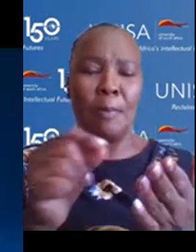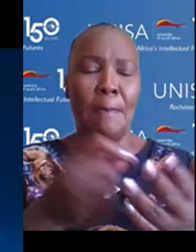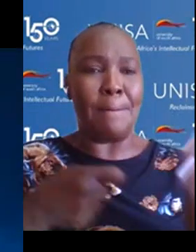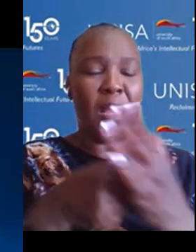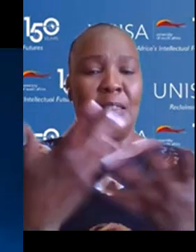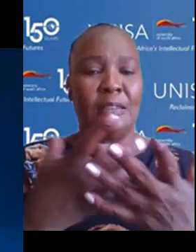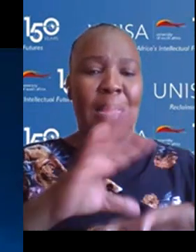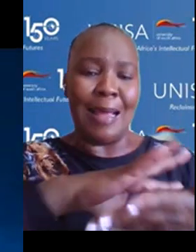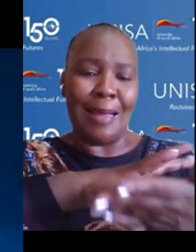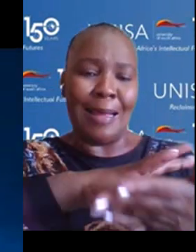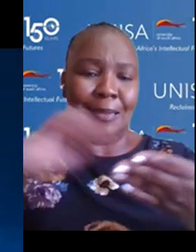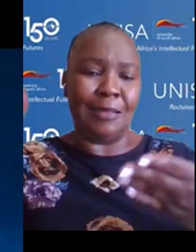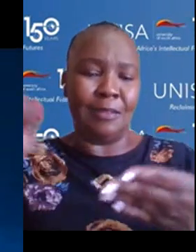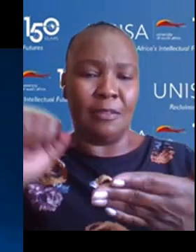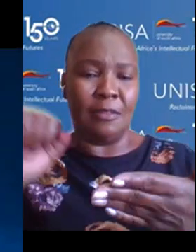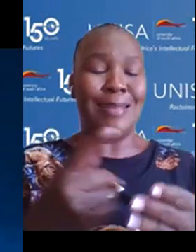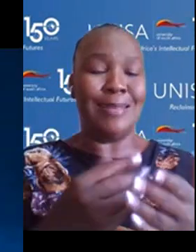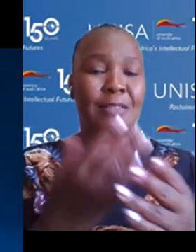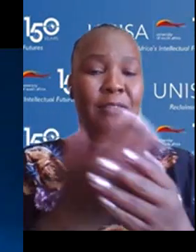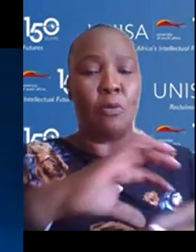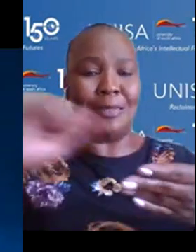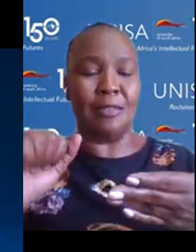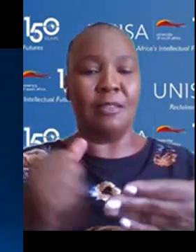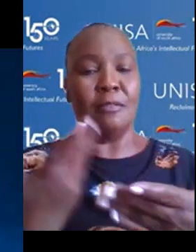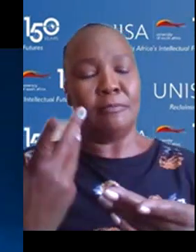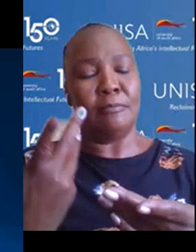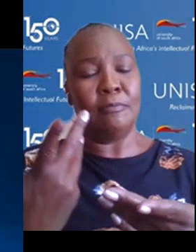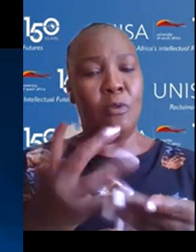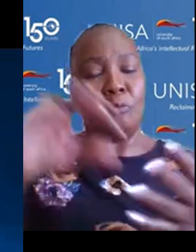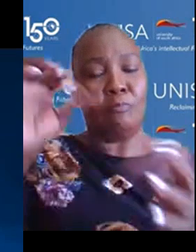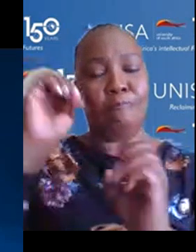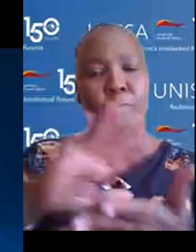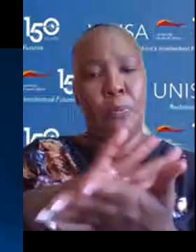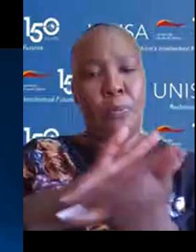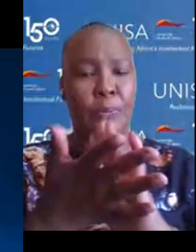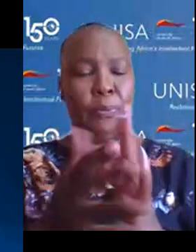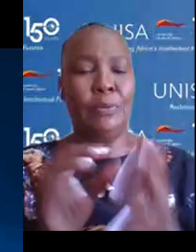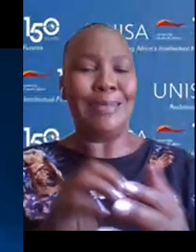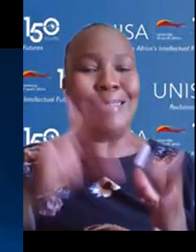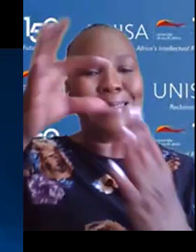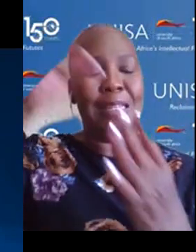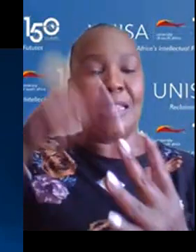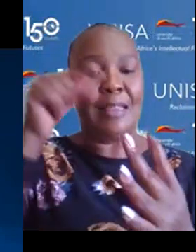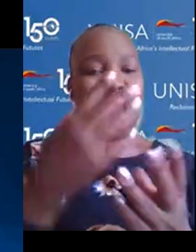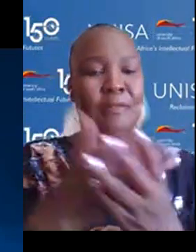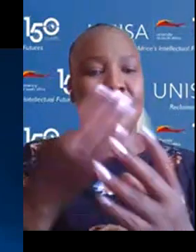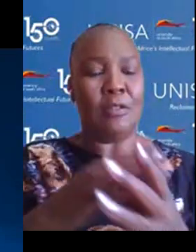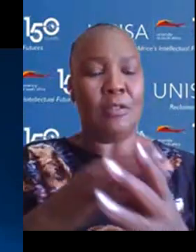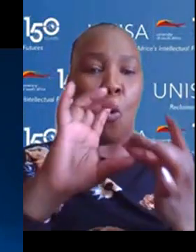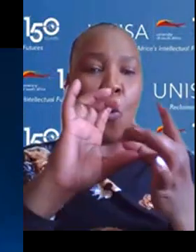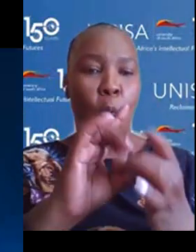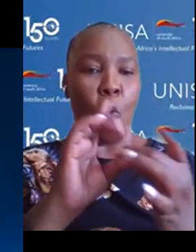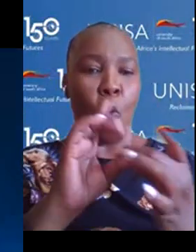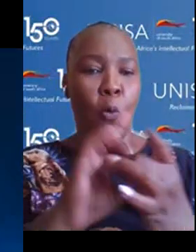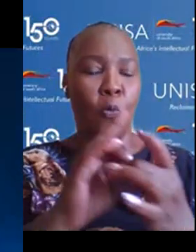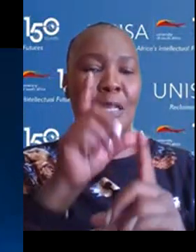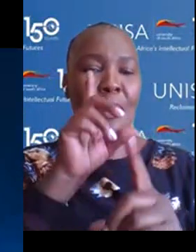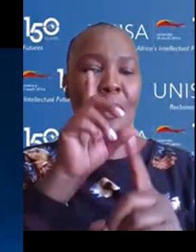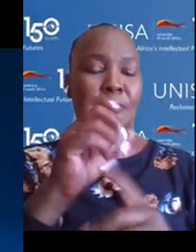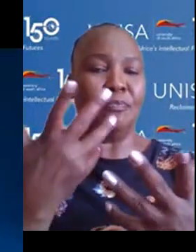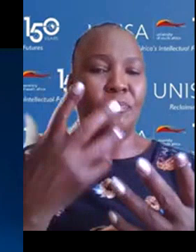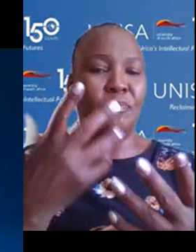If you do not need a file anymore and would like to delete it or throw it away, simply select the file, go to the Home tab, and